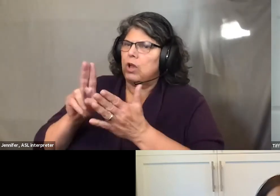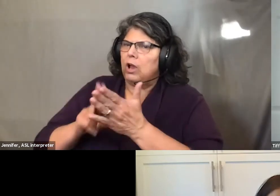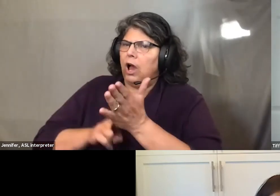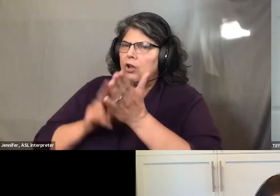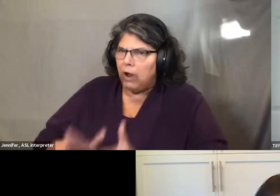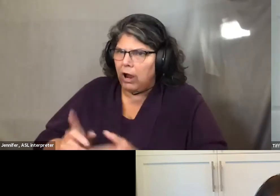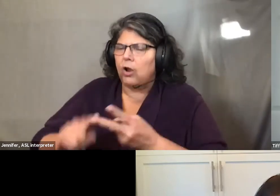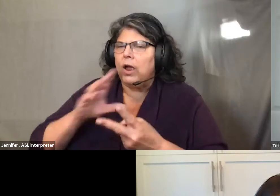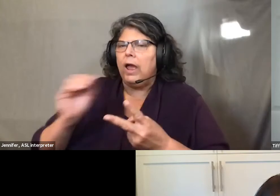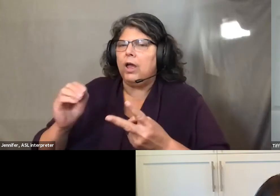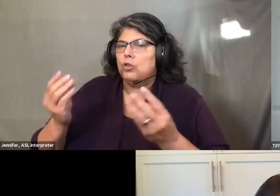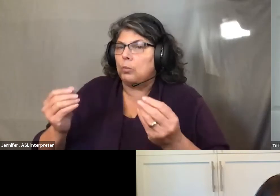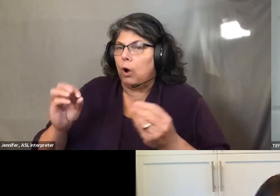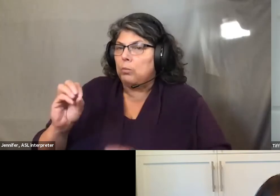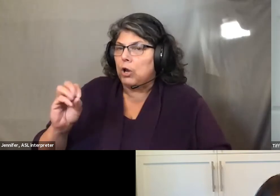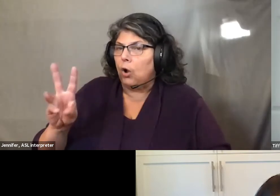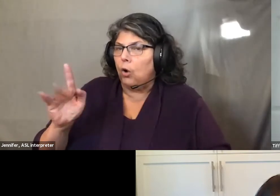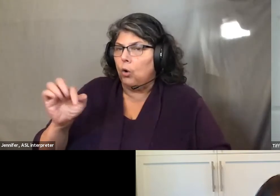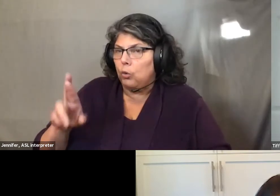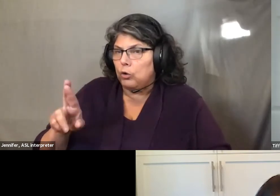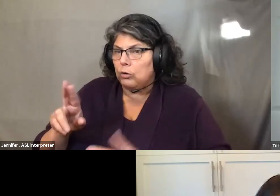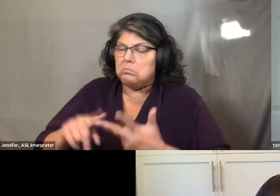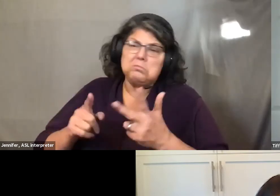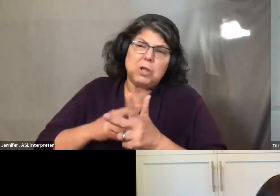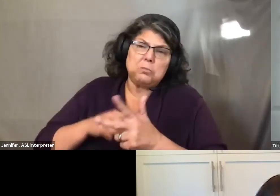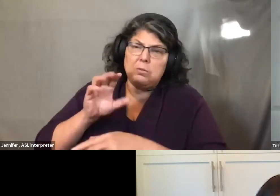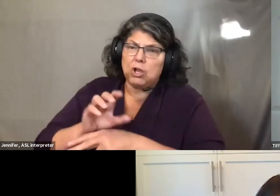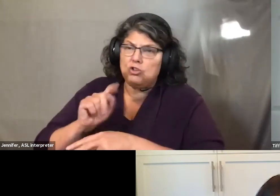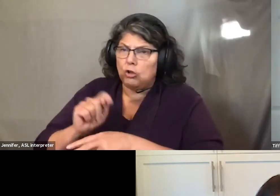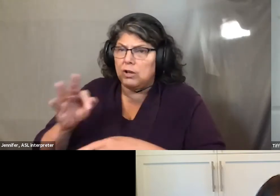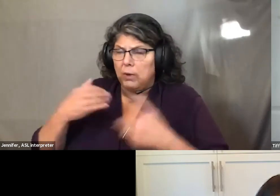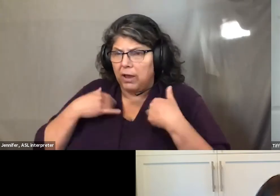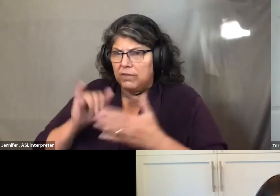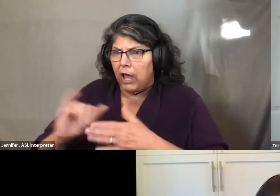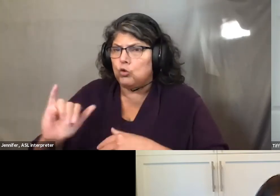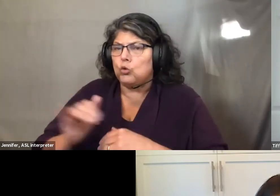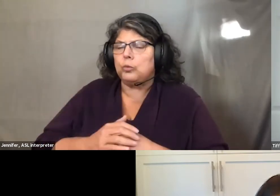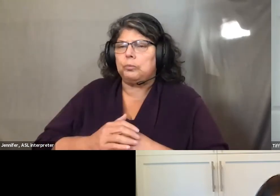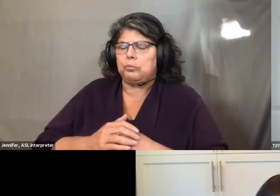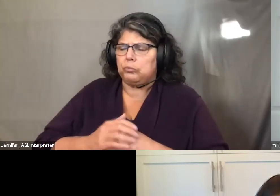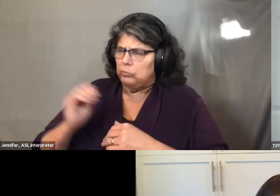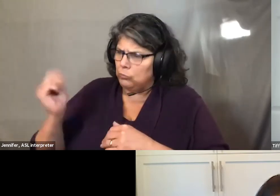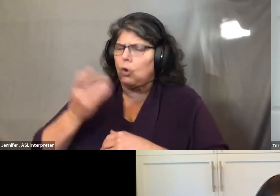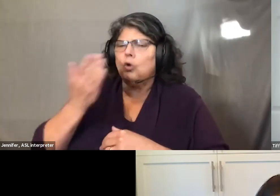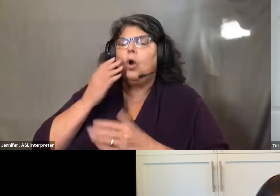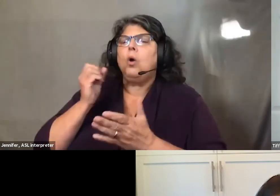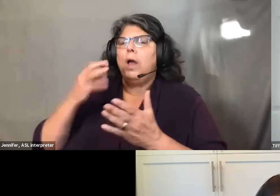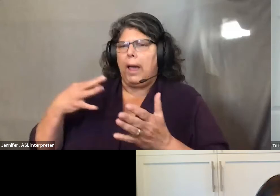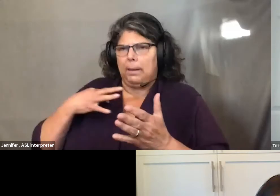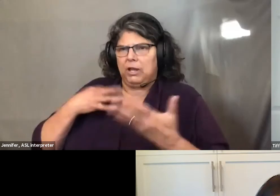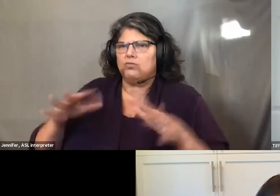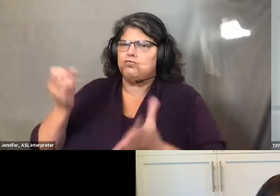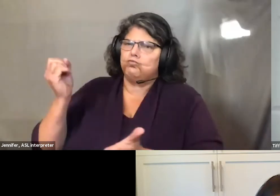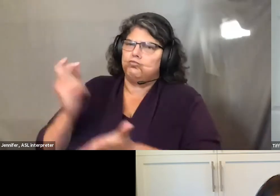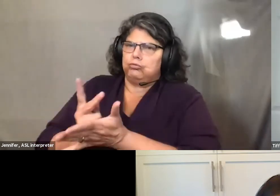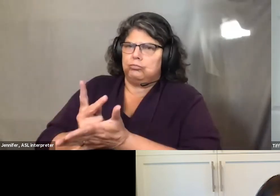owner. Sometimes the consultant, if we have that information as well, so everybody knows that the application was approved. This application